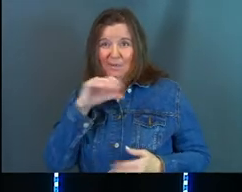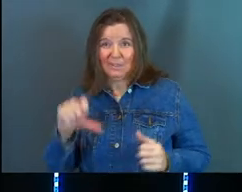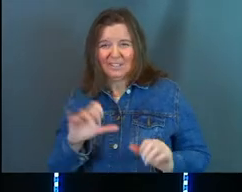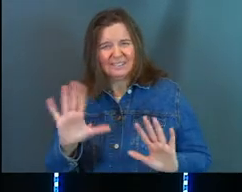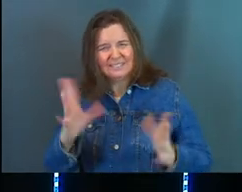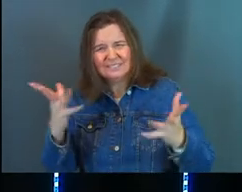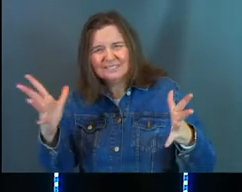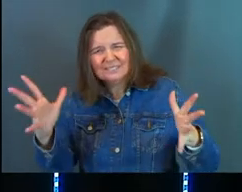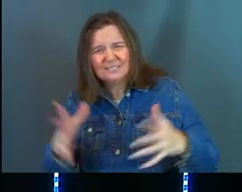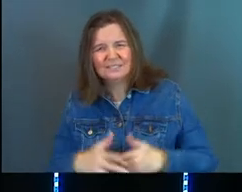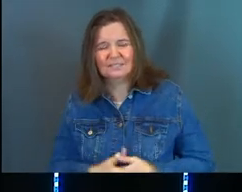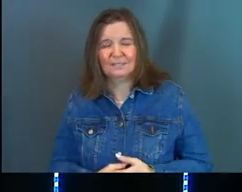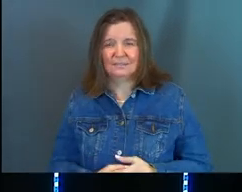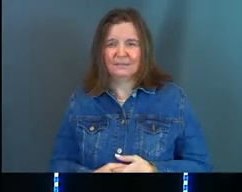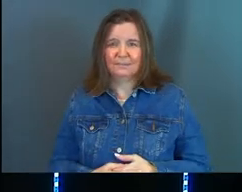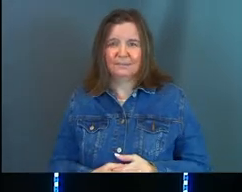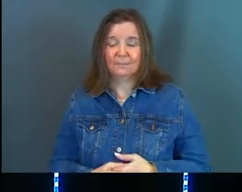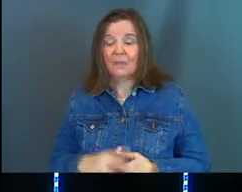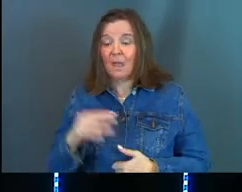other?